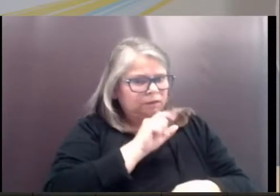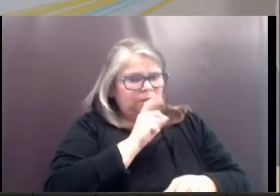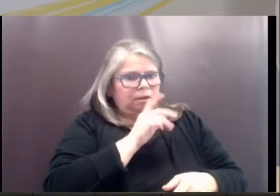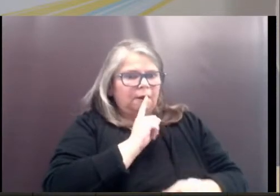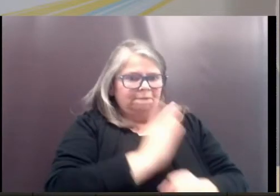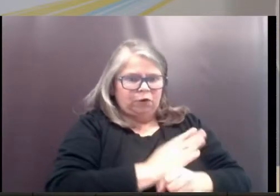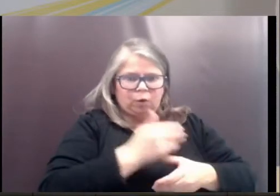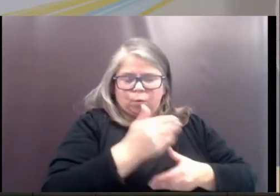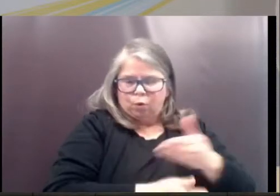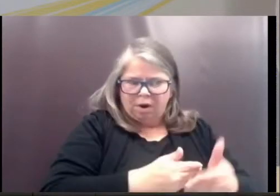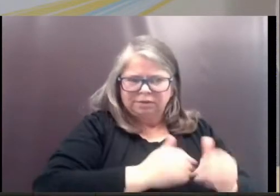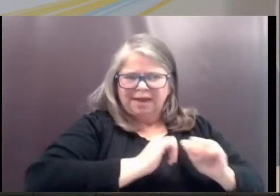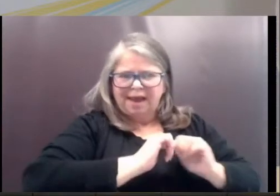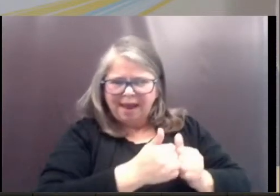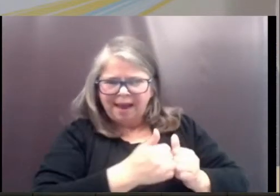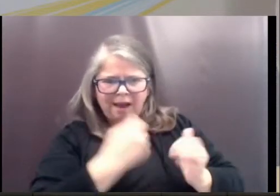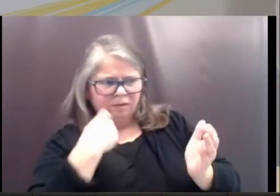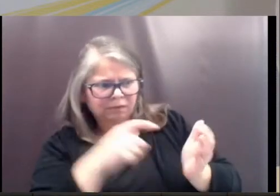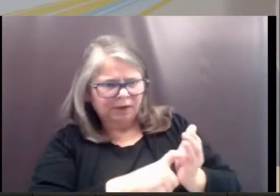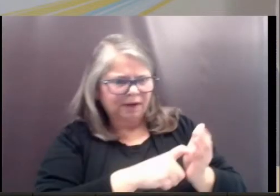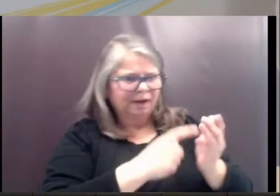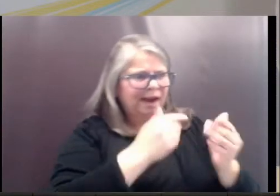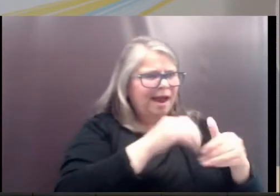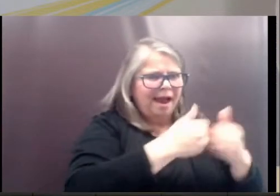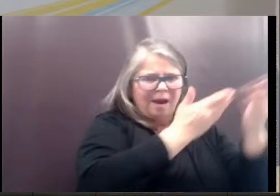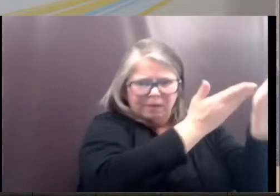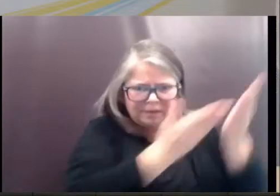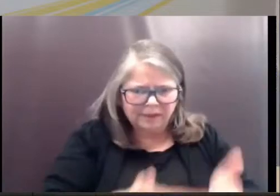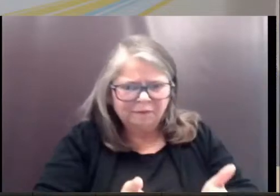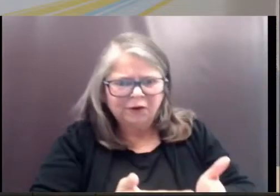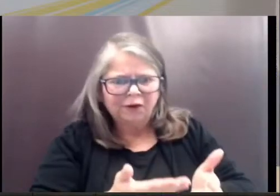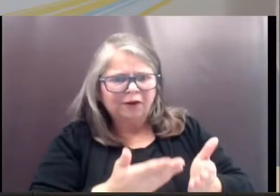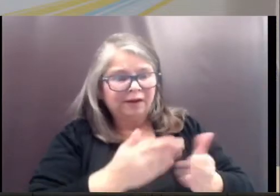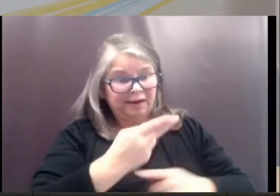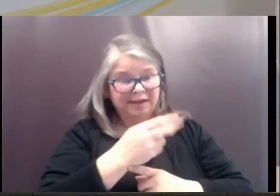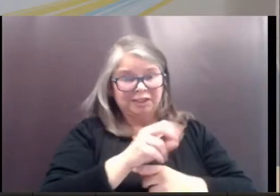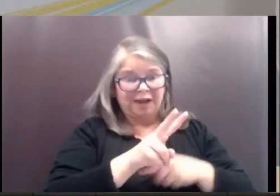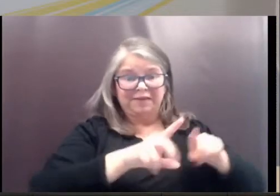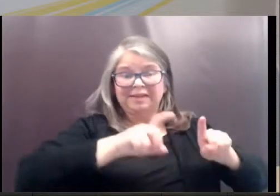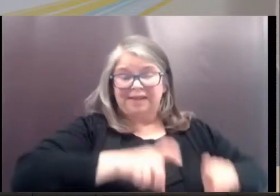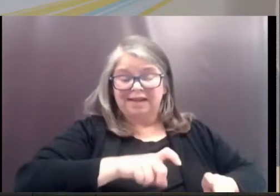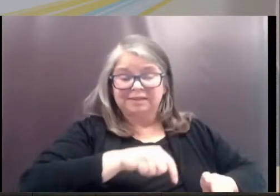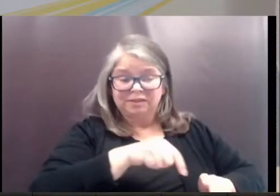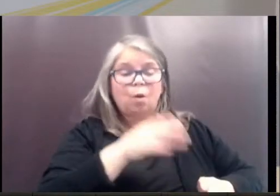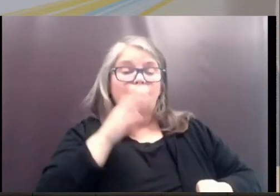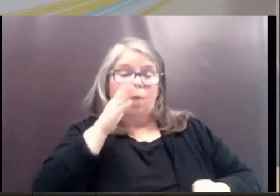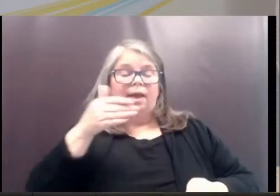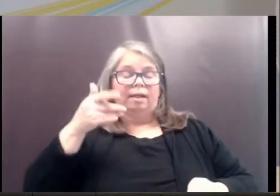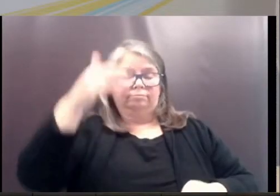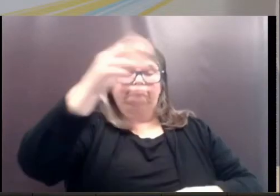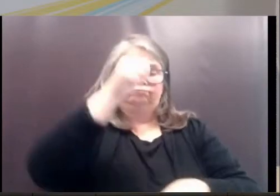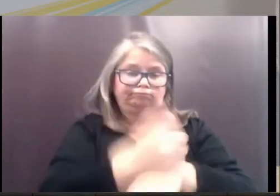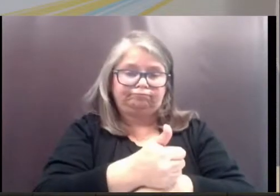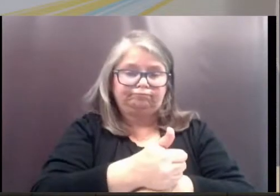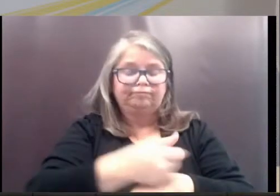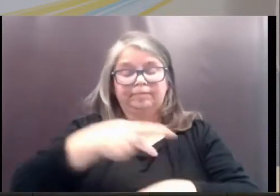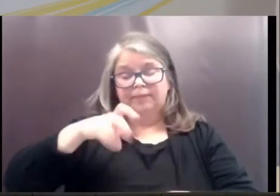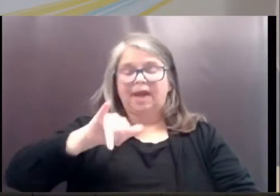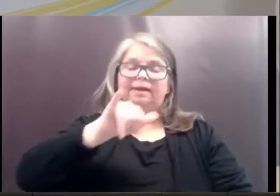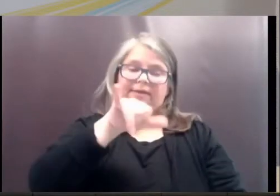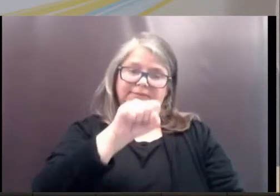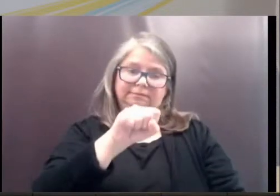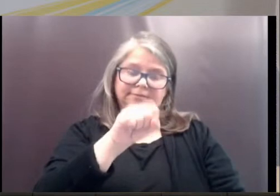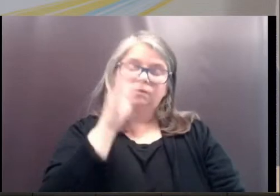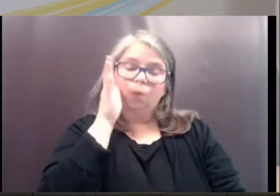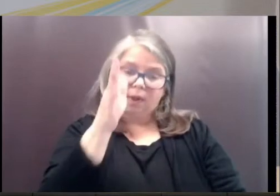think the point of care HIV tests will be one more tool that we will be able to use in this province. And Rachel, we